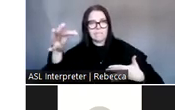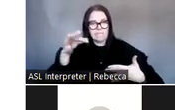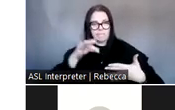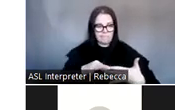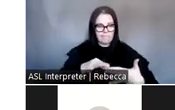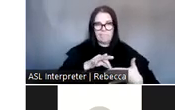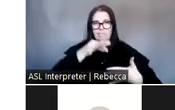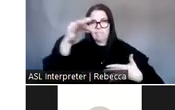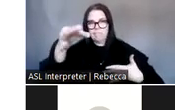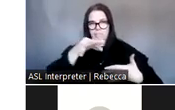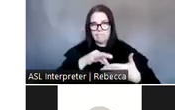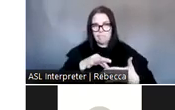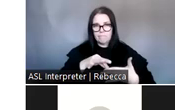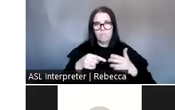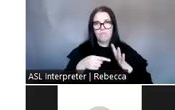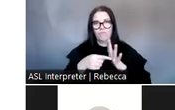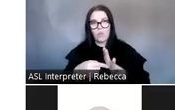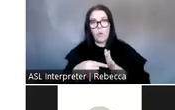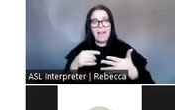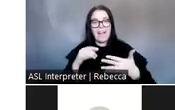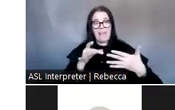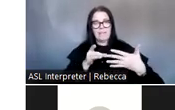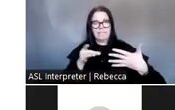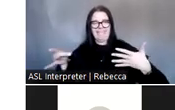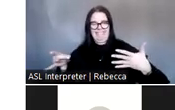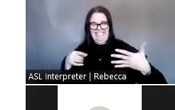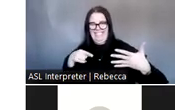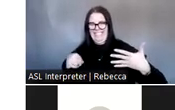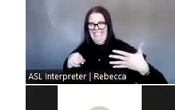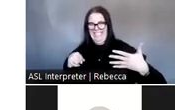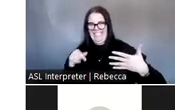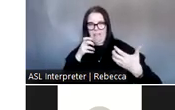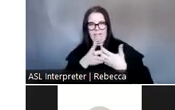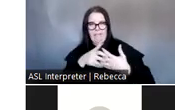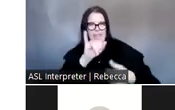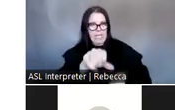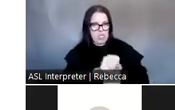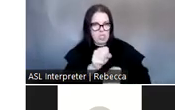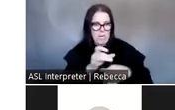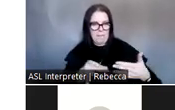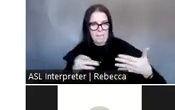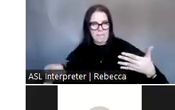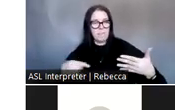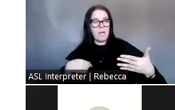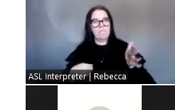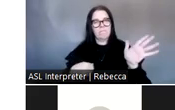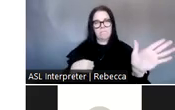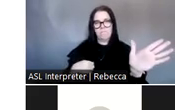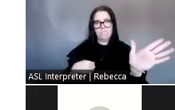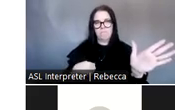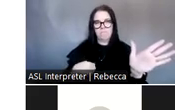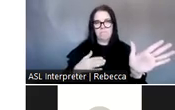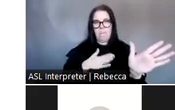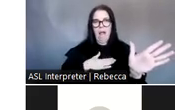wallet so that when I present it to an employer, I can make sure that my most relevant badges